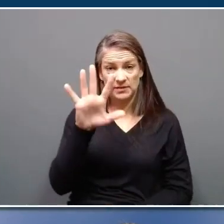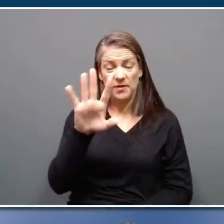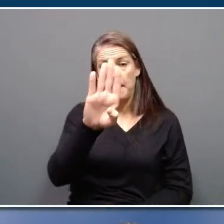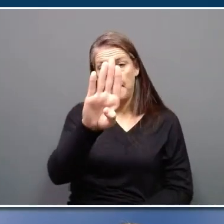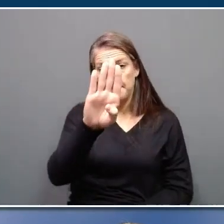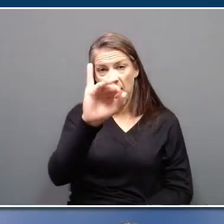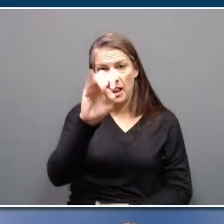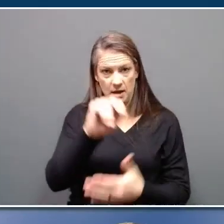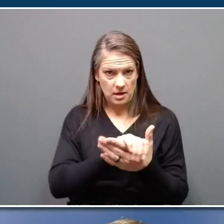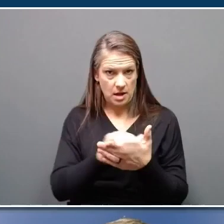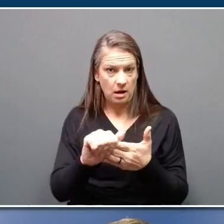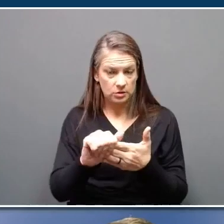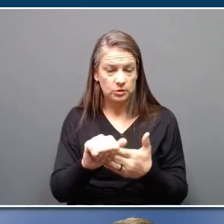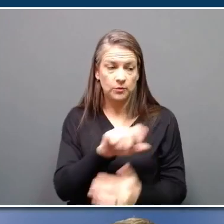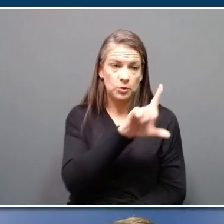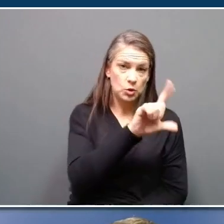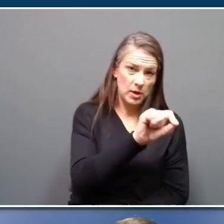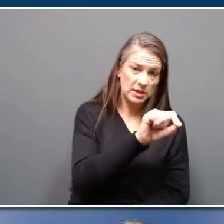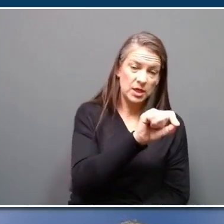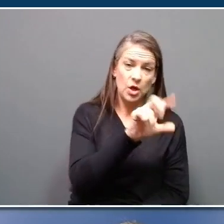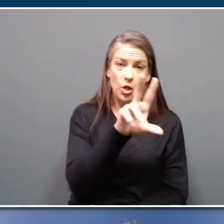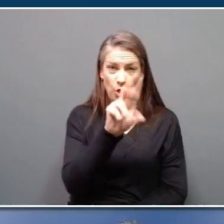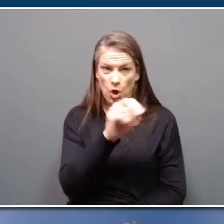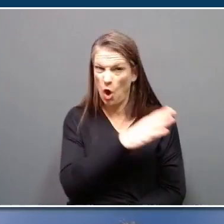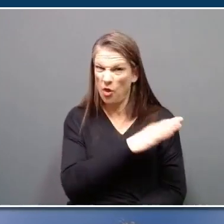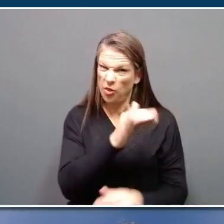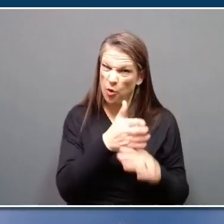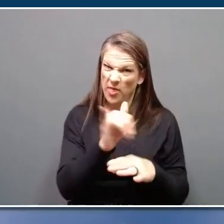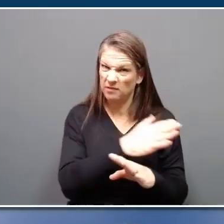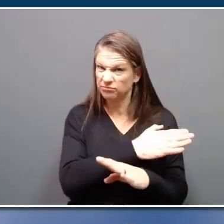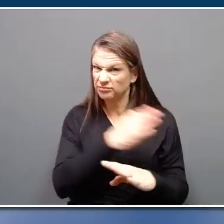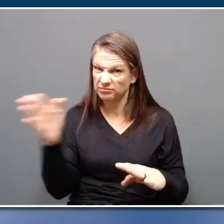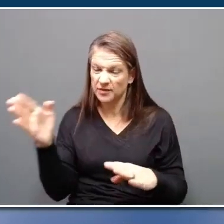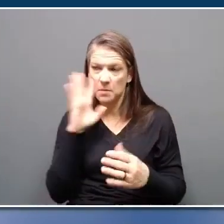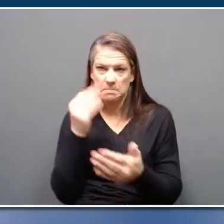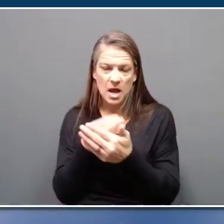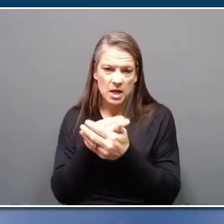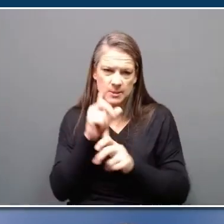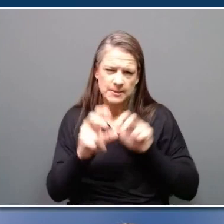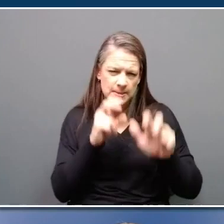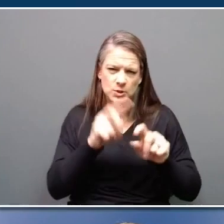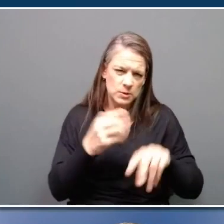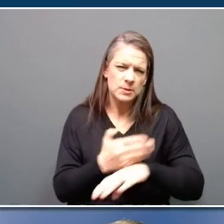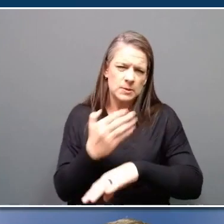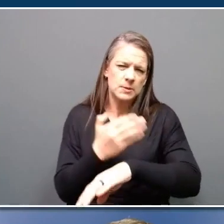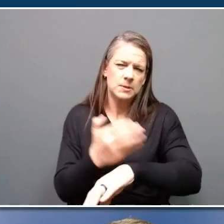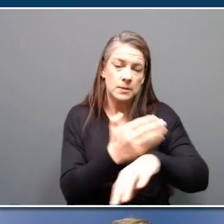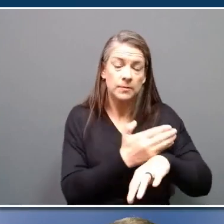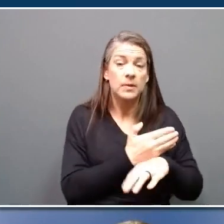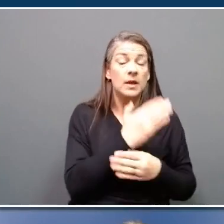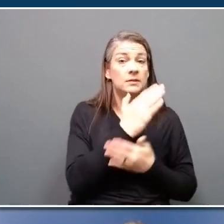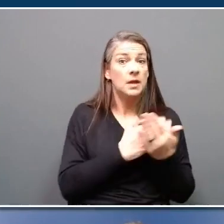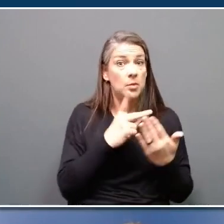through 2030 from a blend of federal and state road dollars. Some of the state's most ambitious and transformational projects